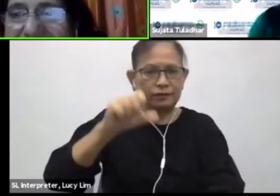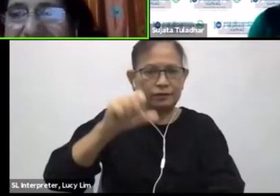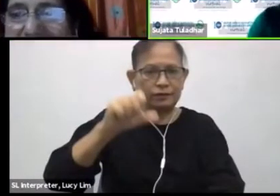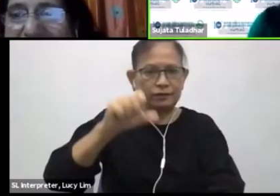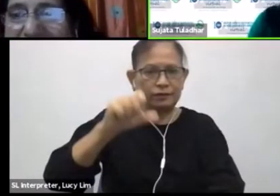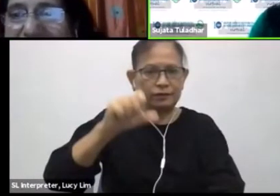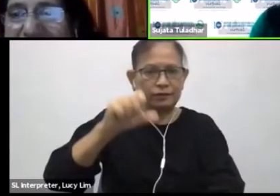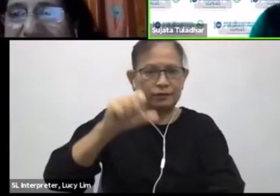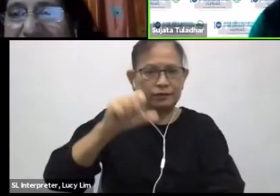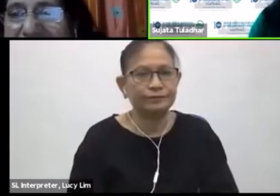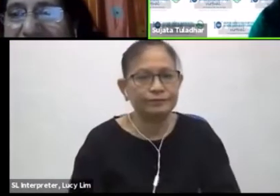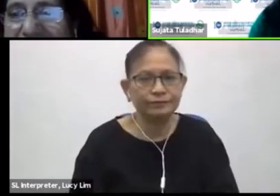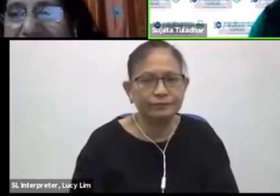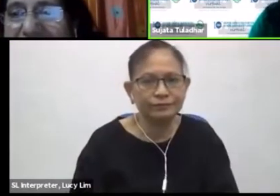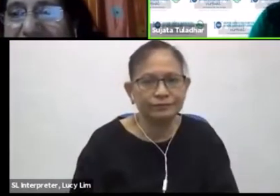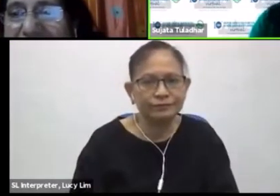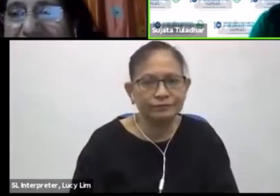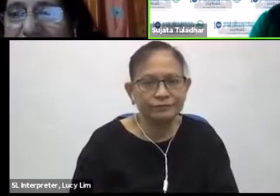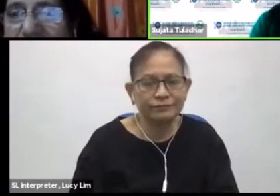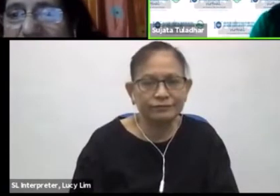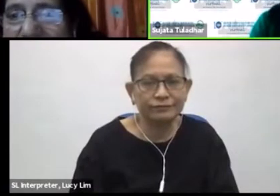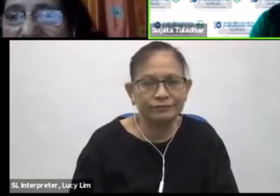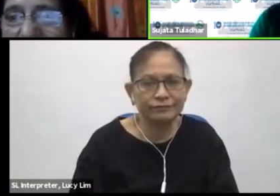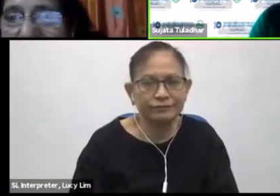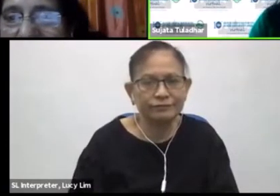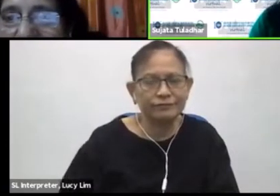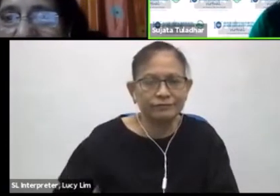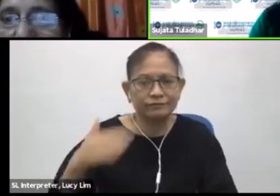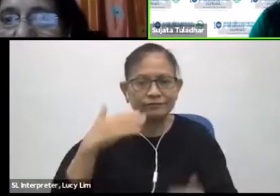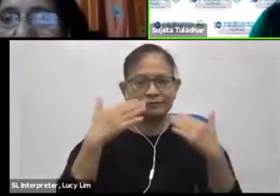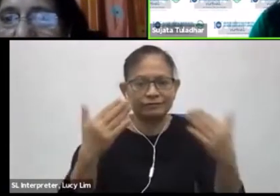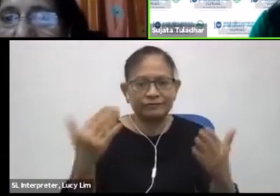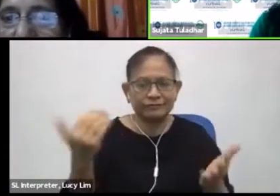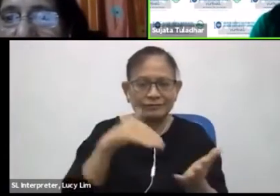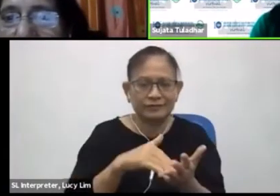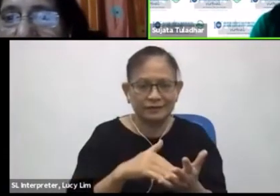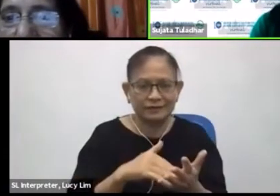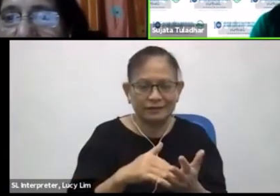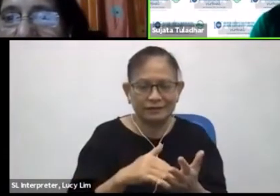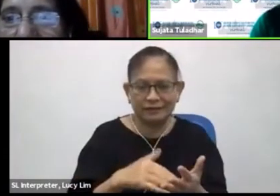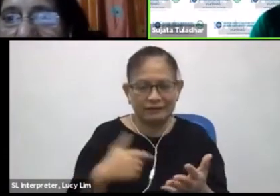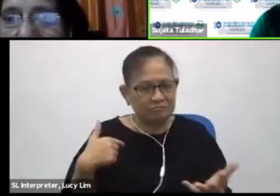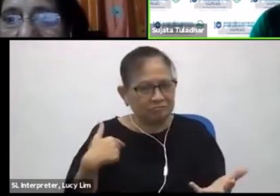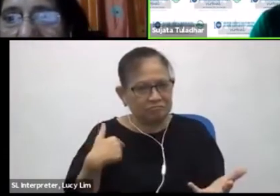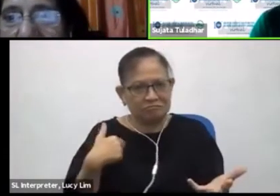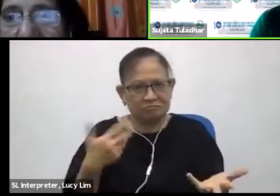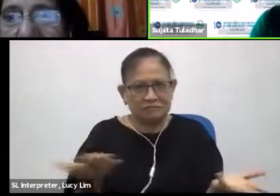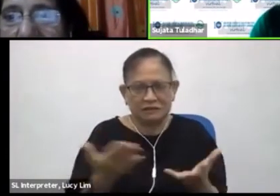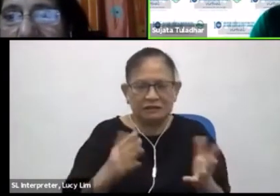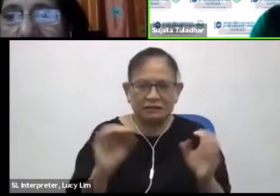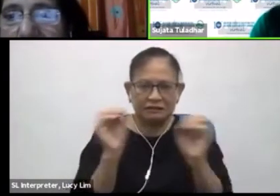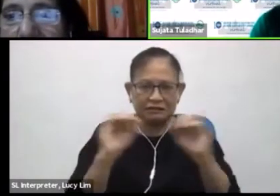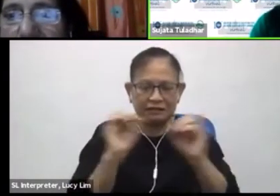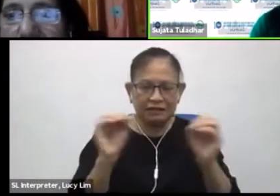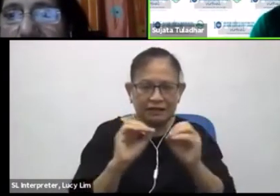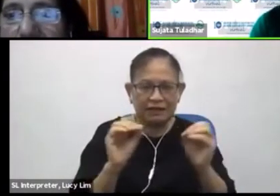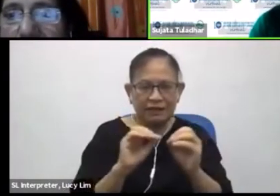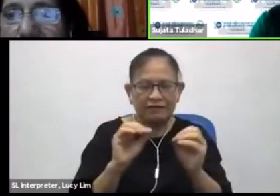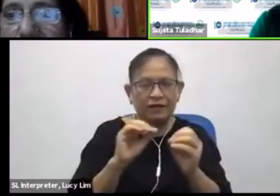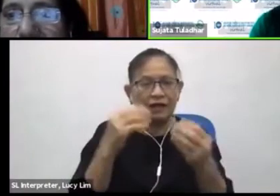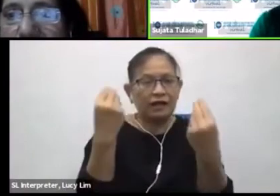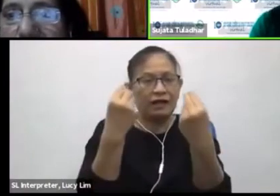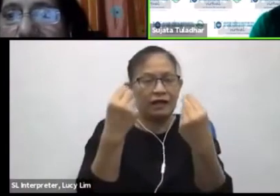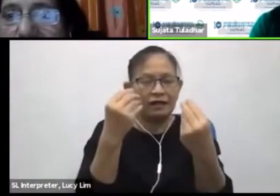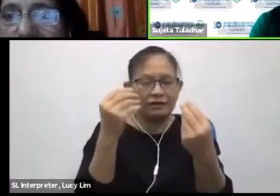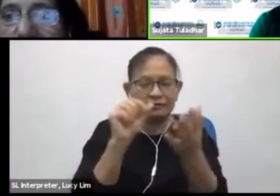Thank you, Shava. I mean, again, this is not an area where I have a lot of statistical information. What we are seeing, as I said earlier, is that,